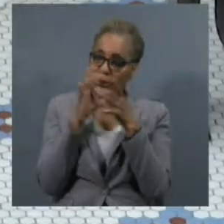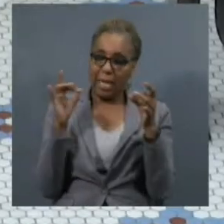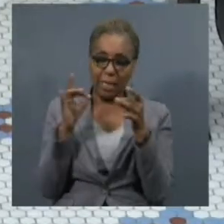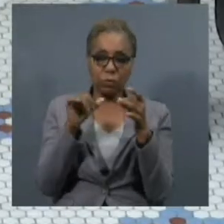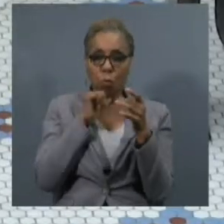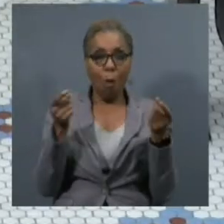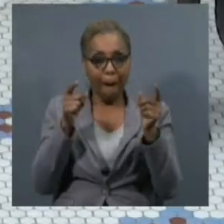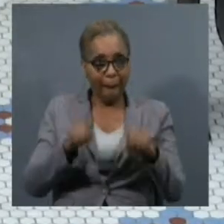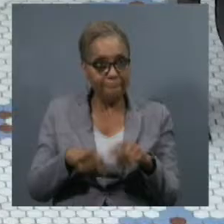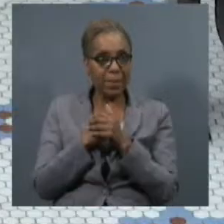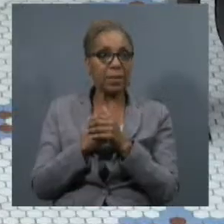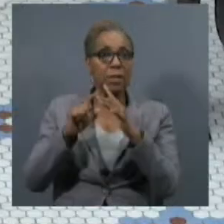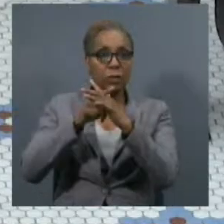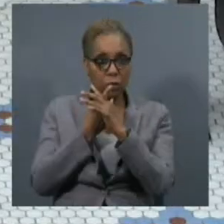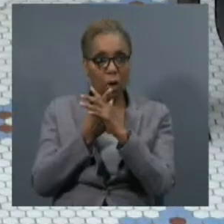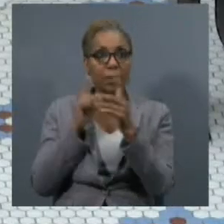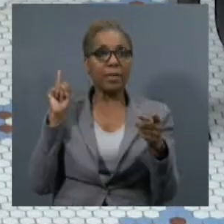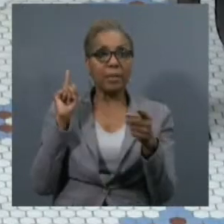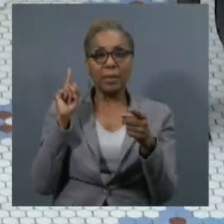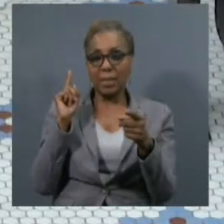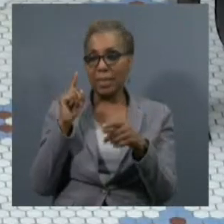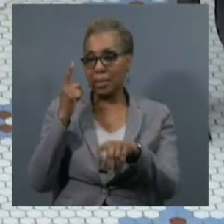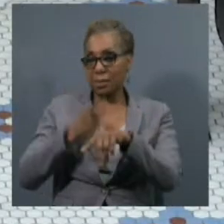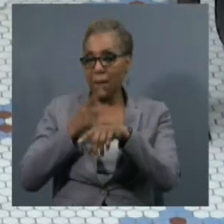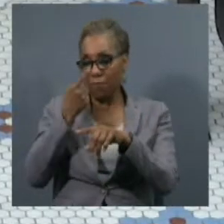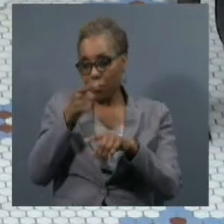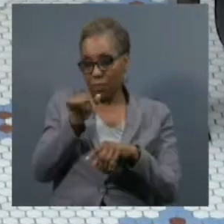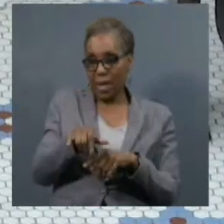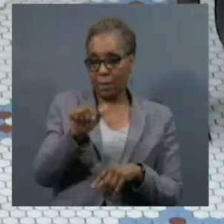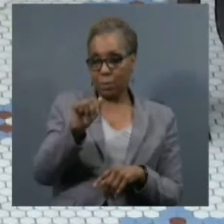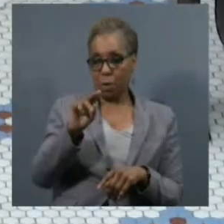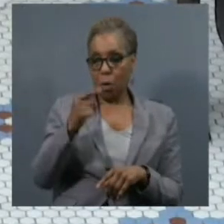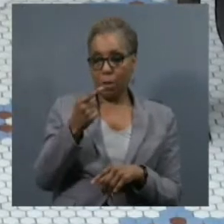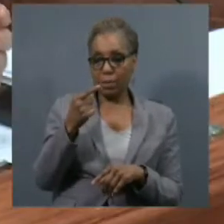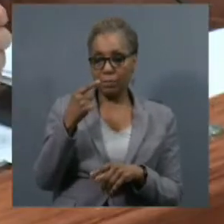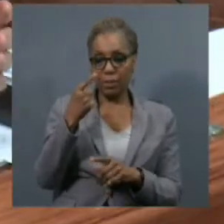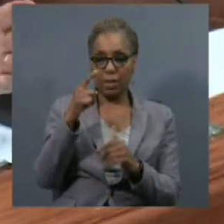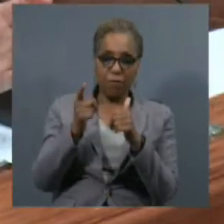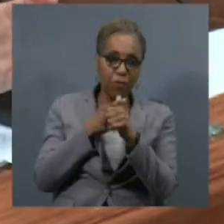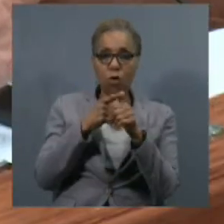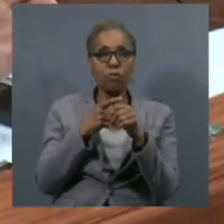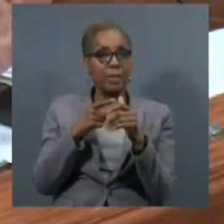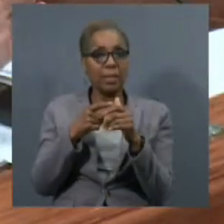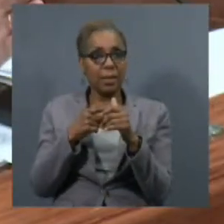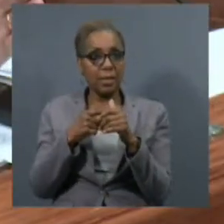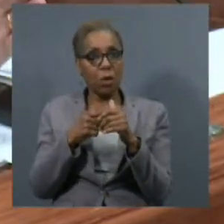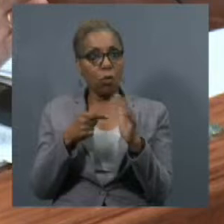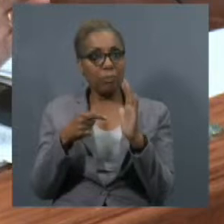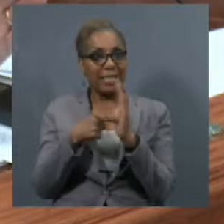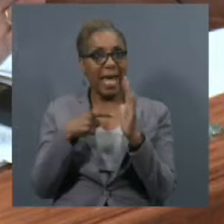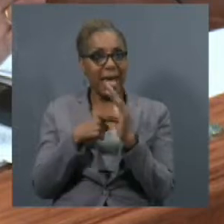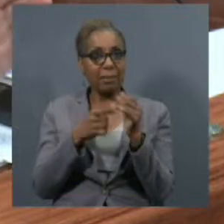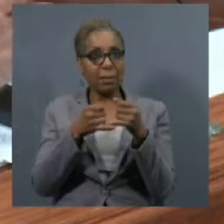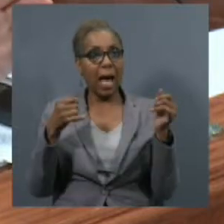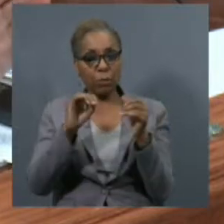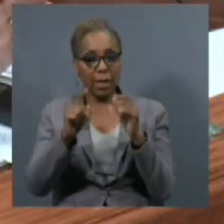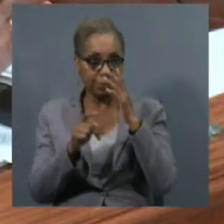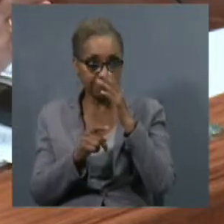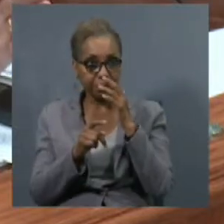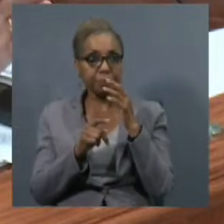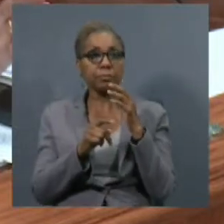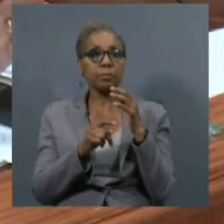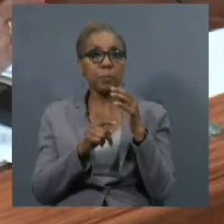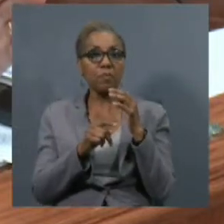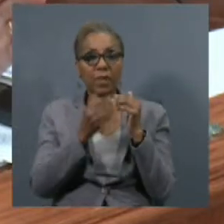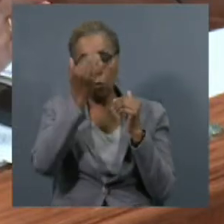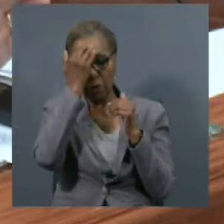in time for that August 1st if I can maybe deadline. address that question with you particularly, we know that